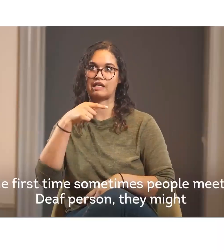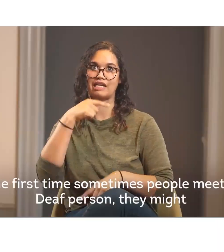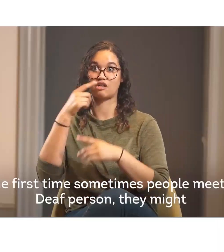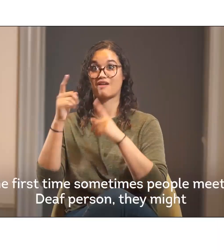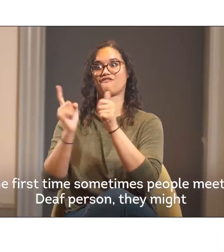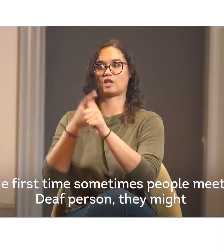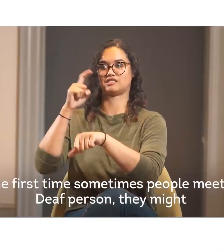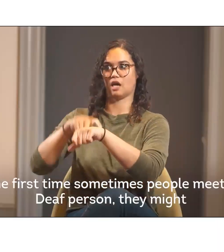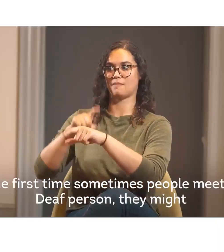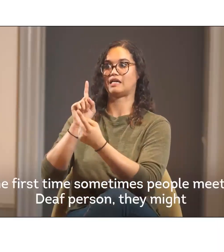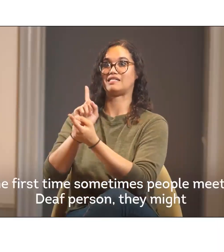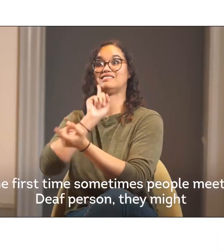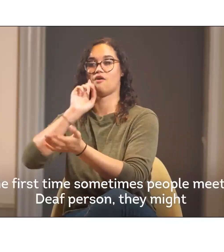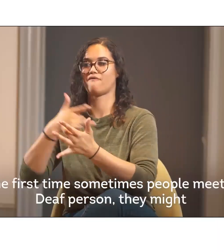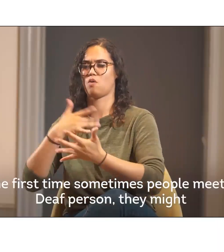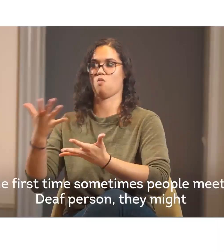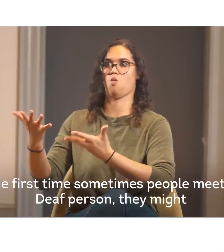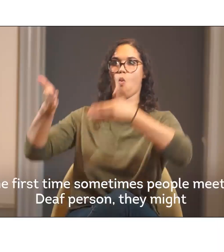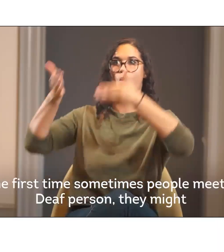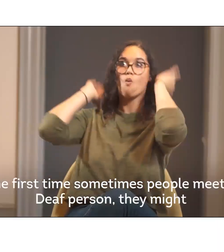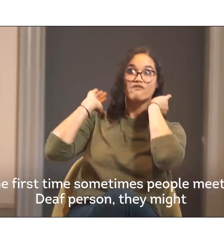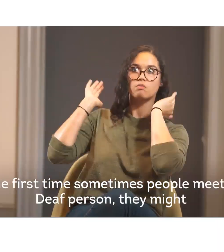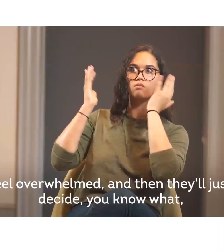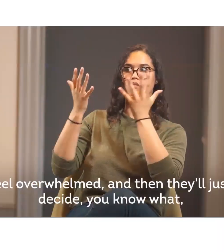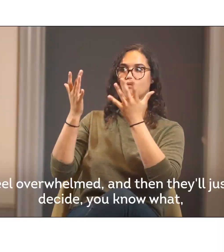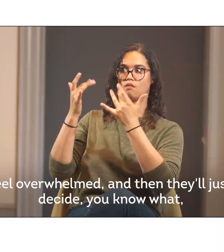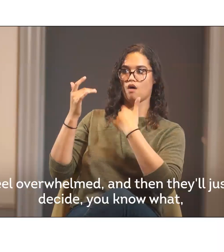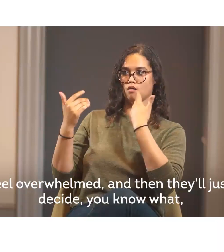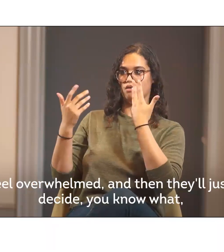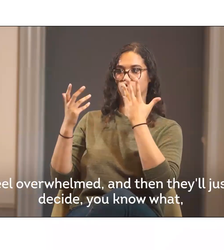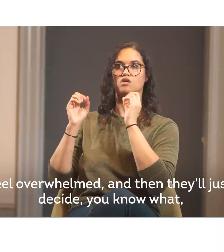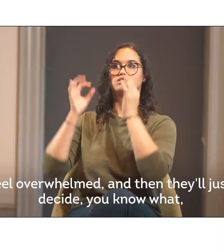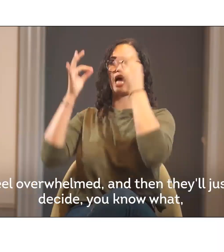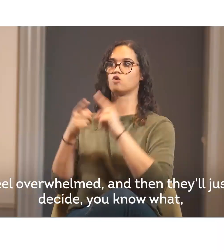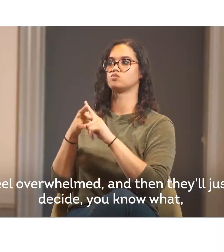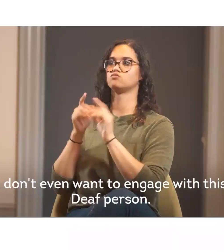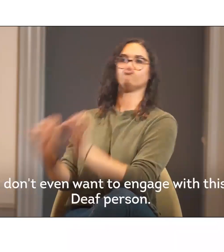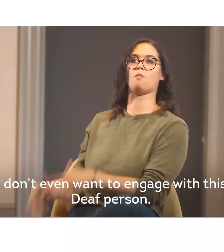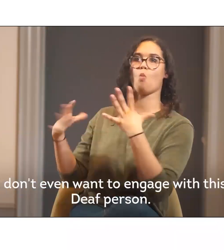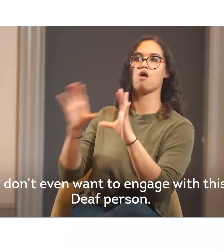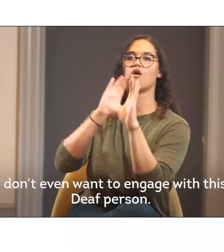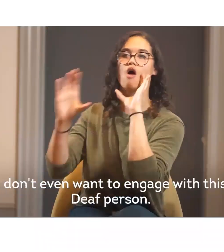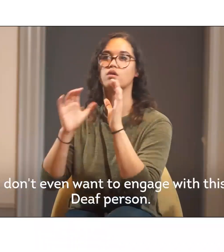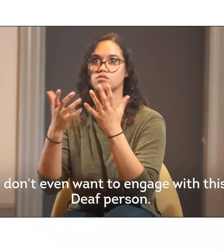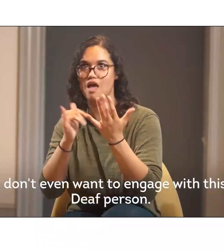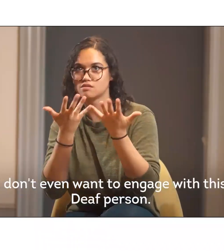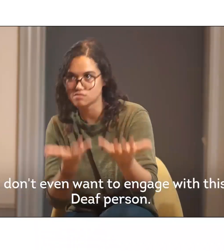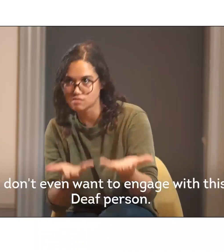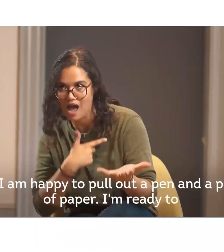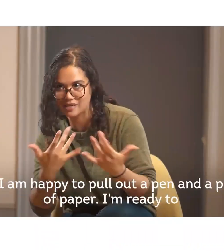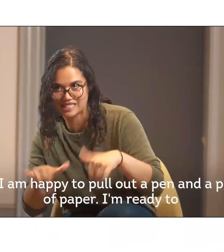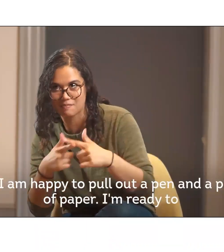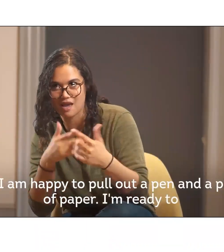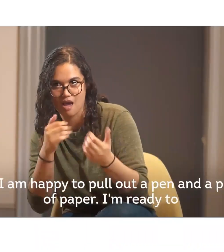The first time, sometimes people meet a deaf person, they might feel overwhelmed, and then they'll just decide to, you know what, I don't even want to engage with this deaf person,